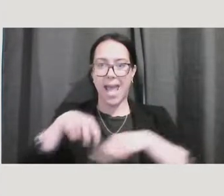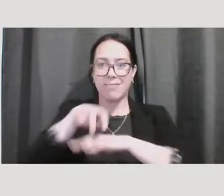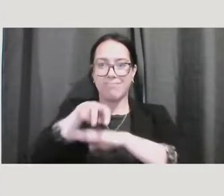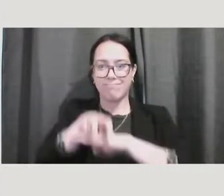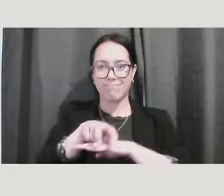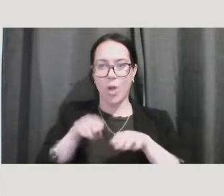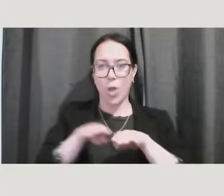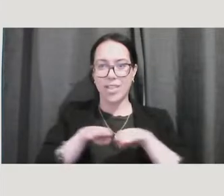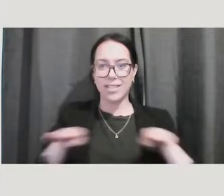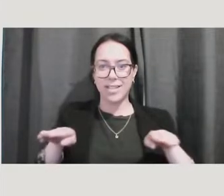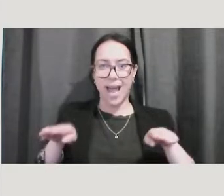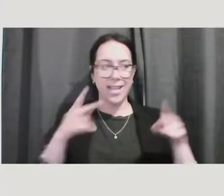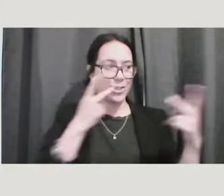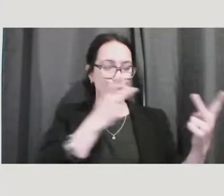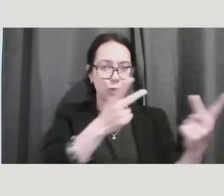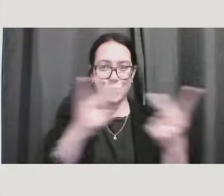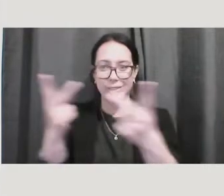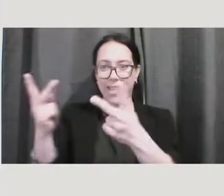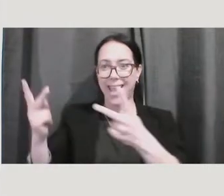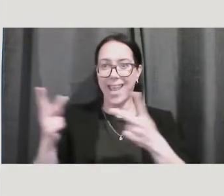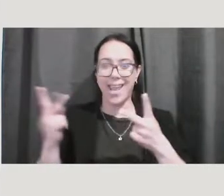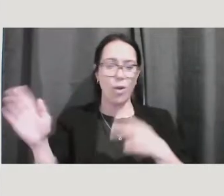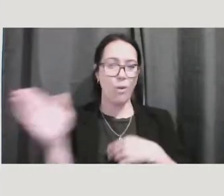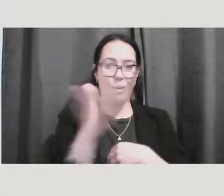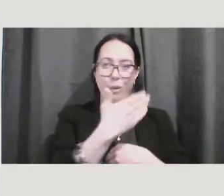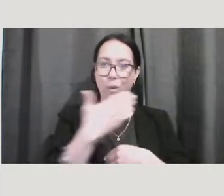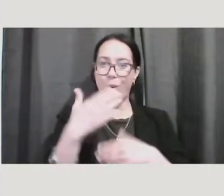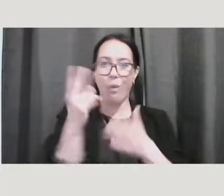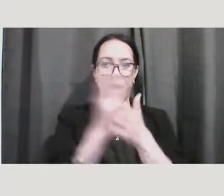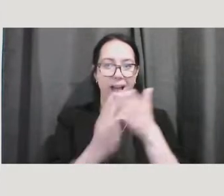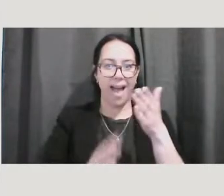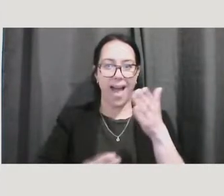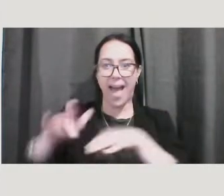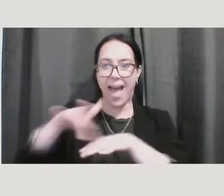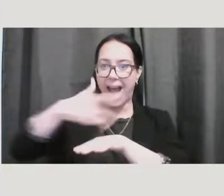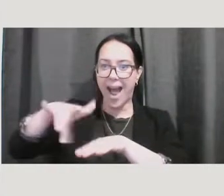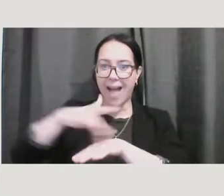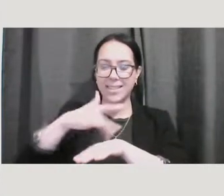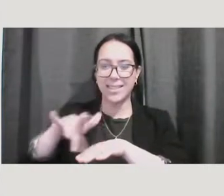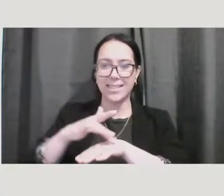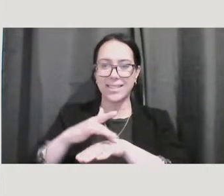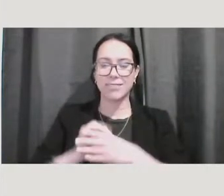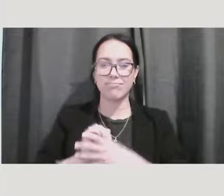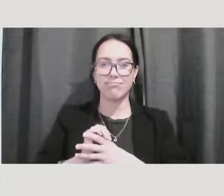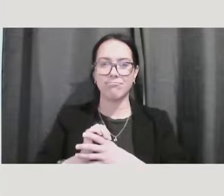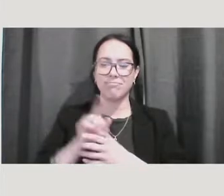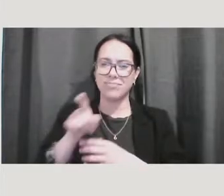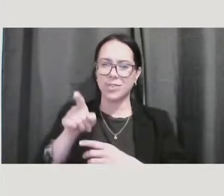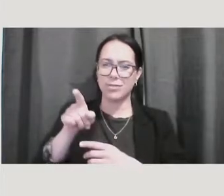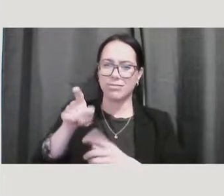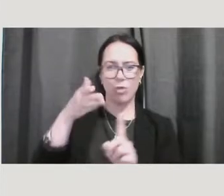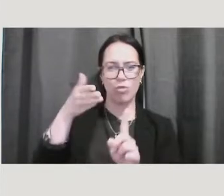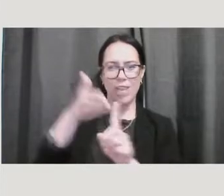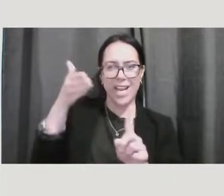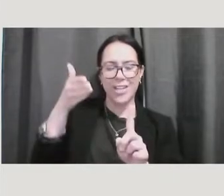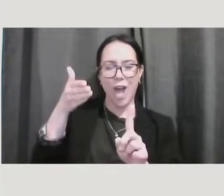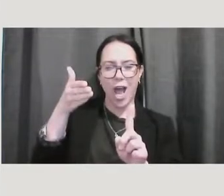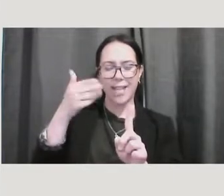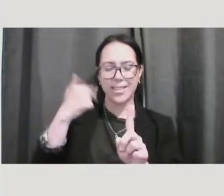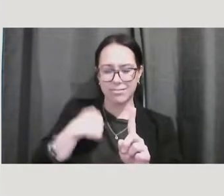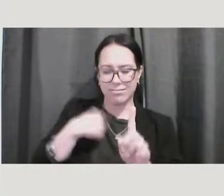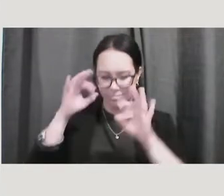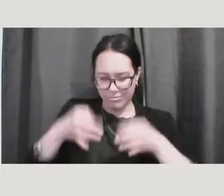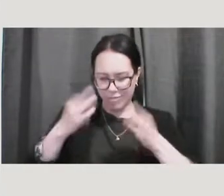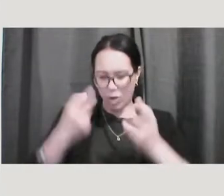all of you artists and to recognize and reflect on where we've come from my period as